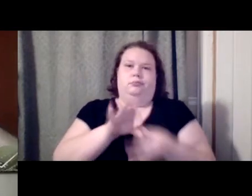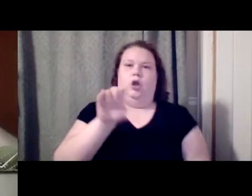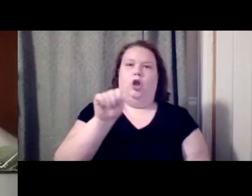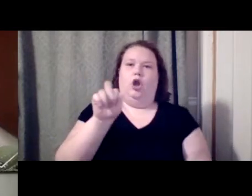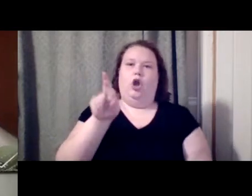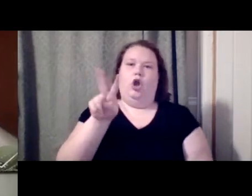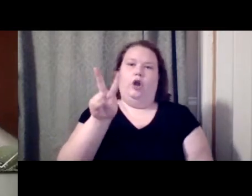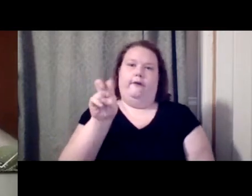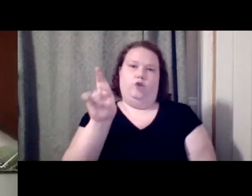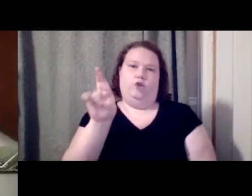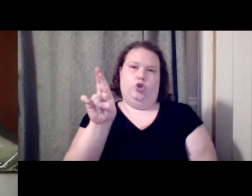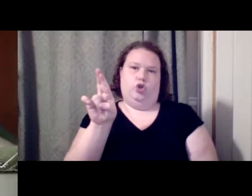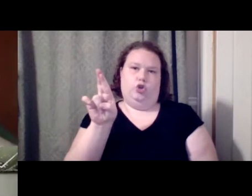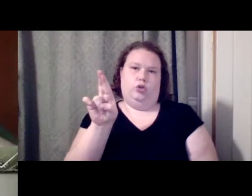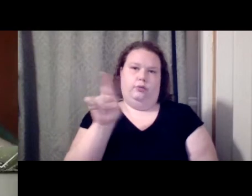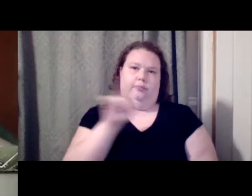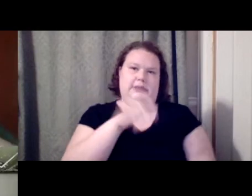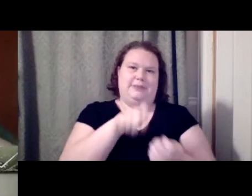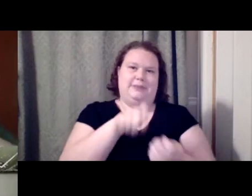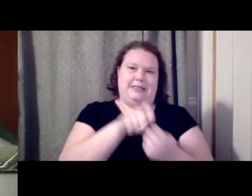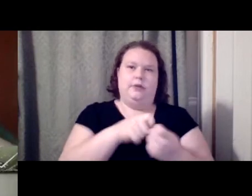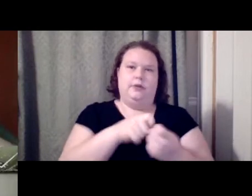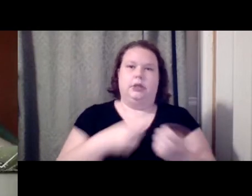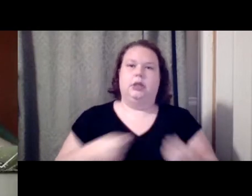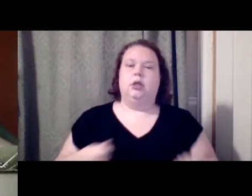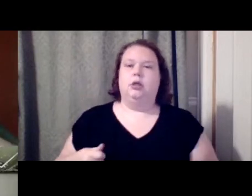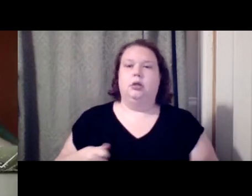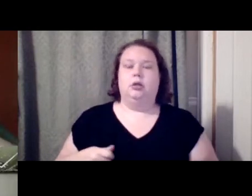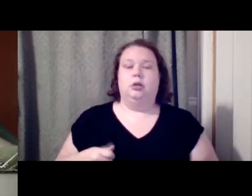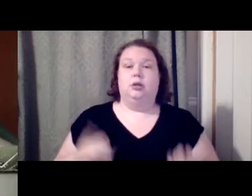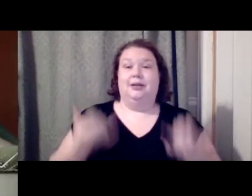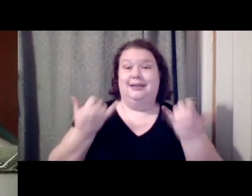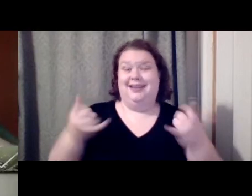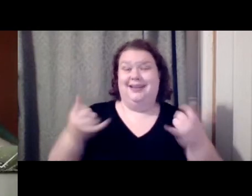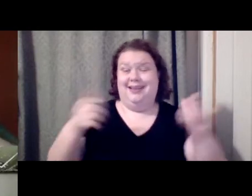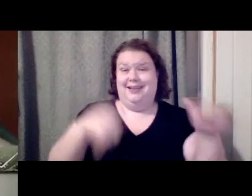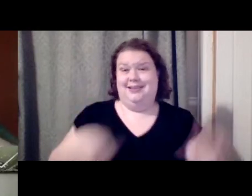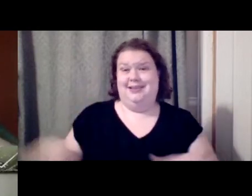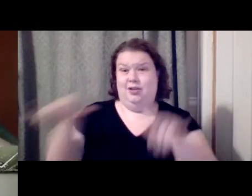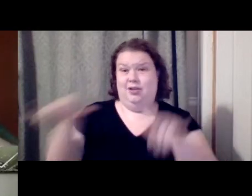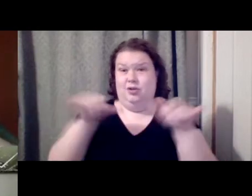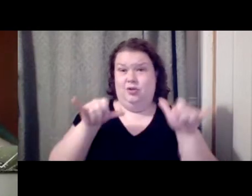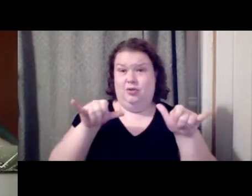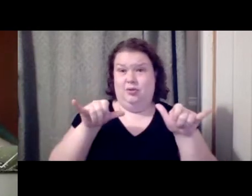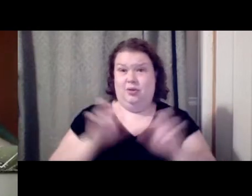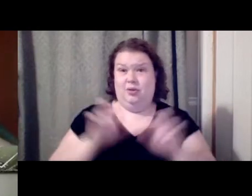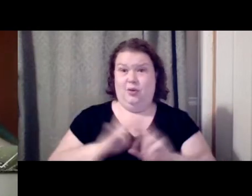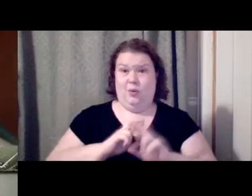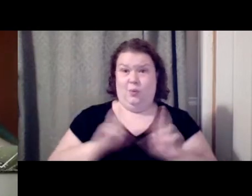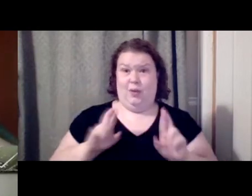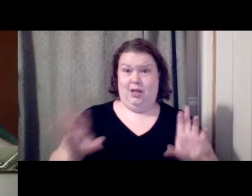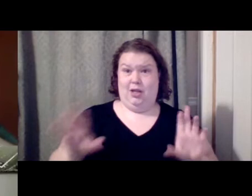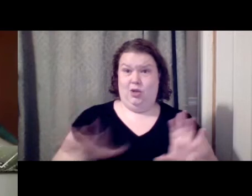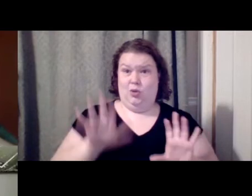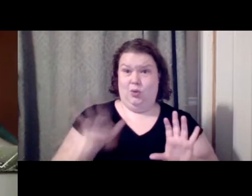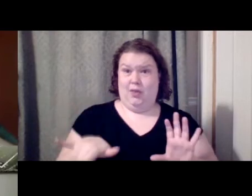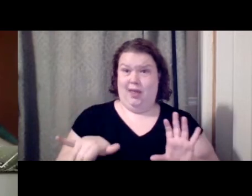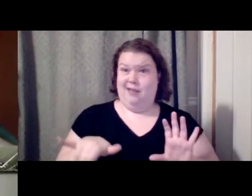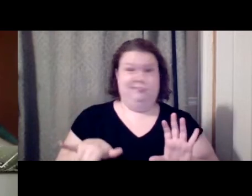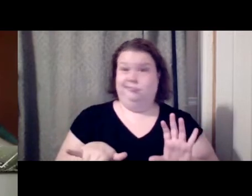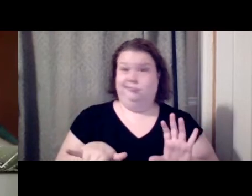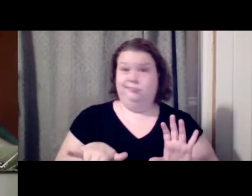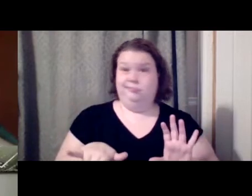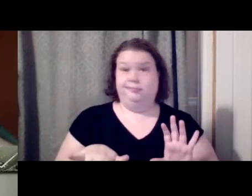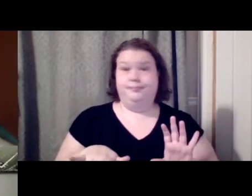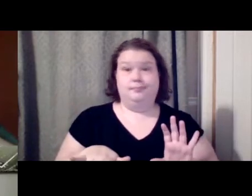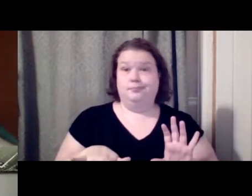we're not prepared according to today's standards to be able to do that from just an instruction standpoint. Now, we can